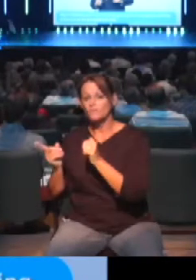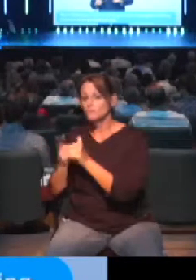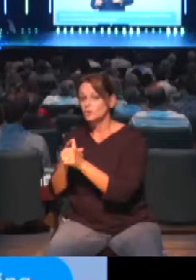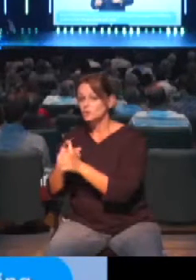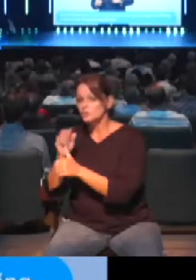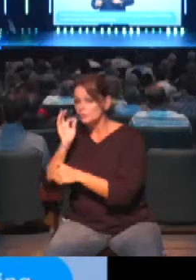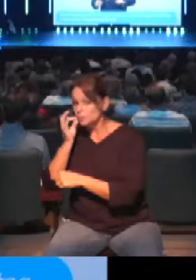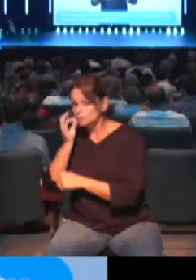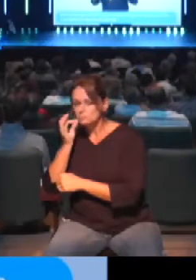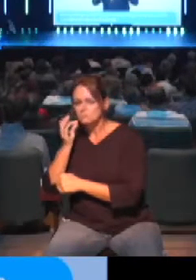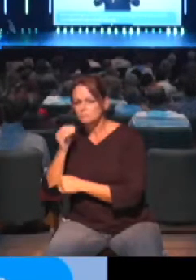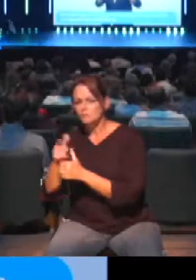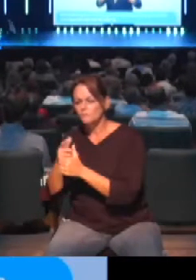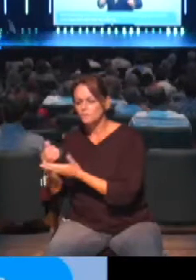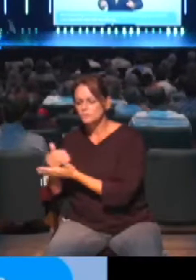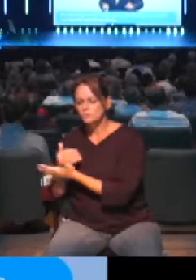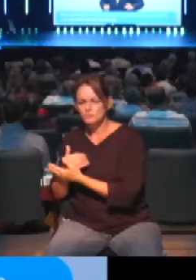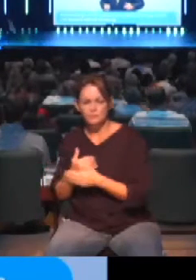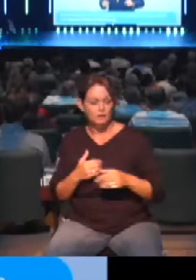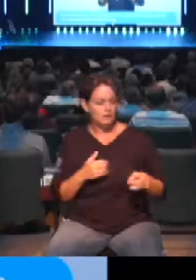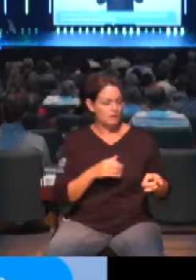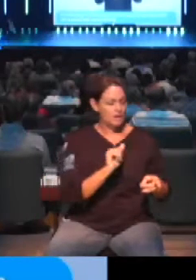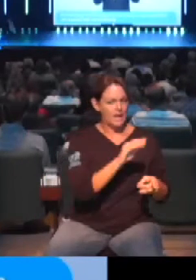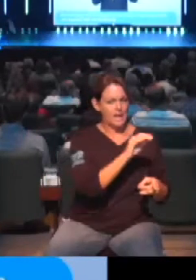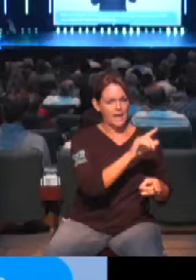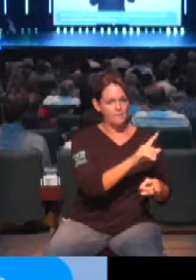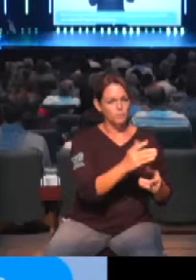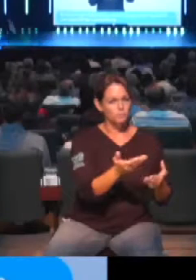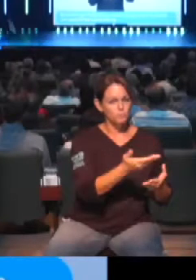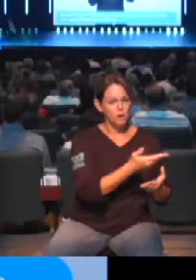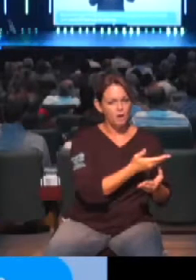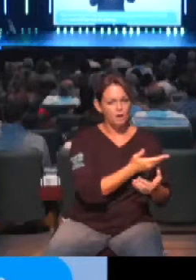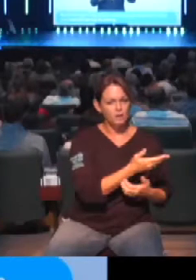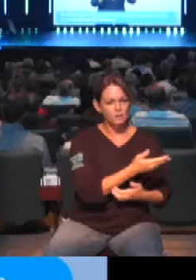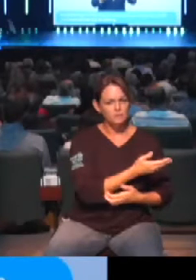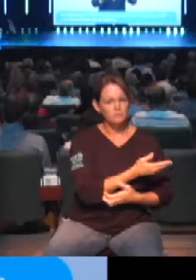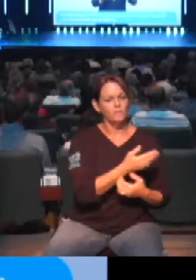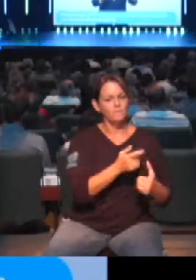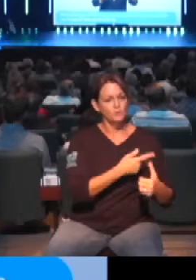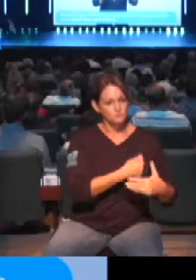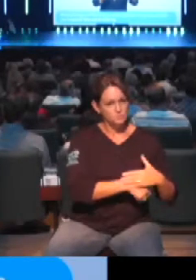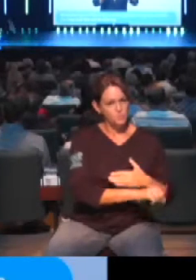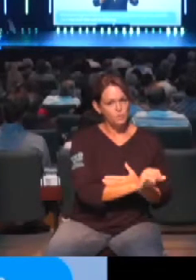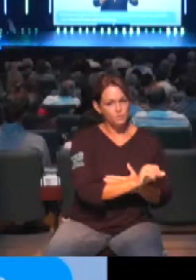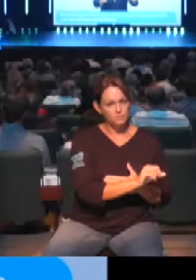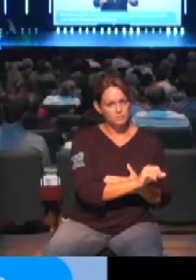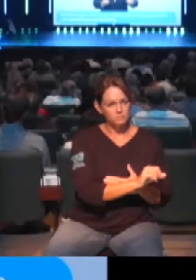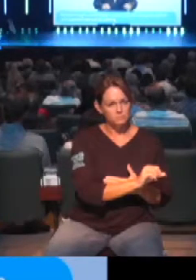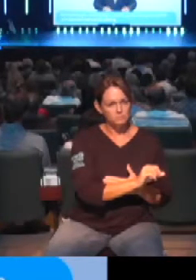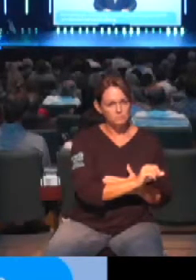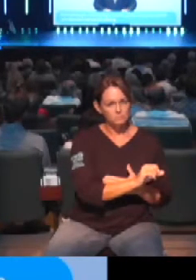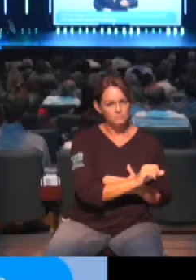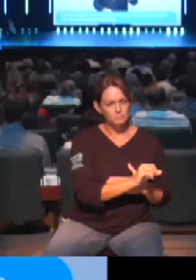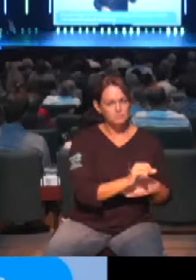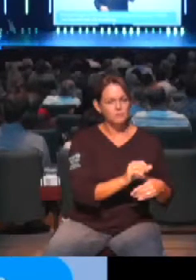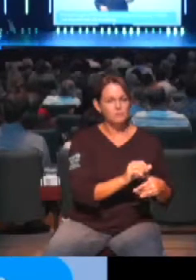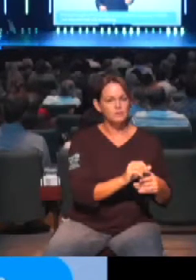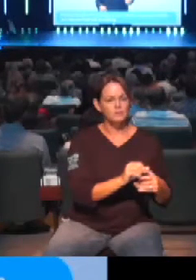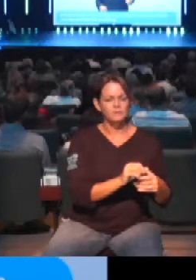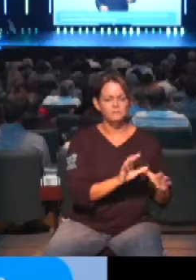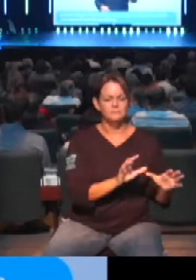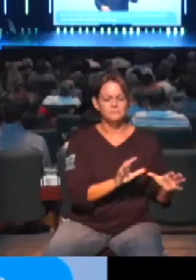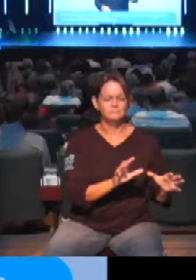fruits. Abel also brought of the, what? Firstborn of his flock and of their fat, and the